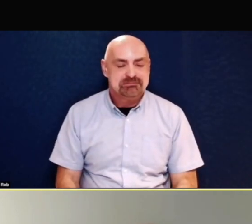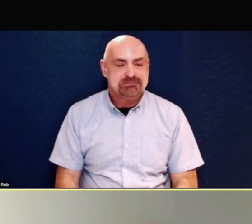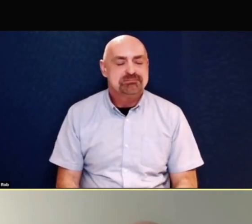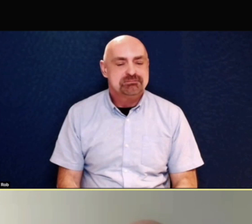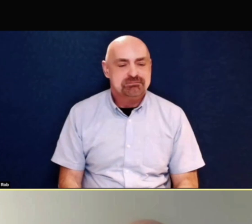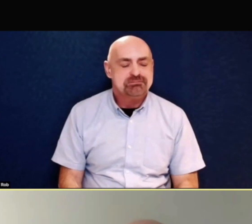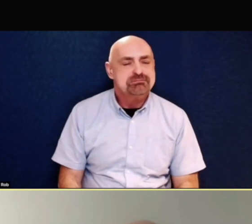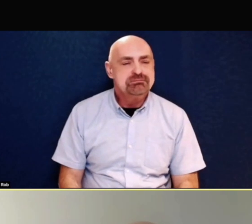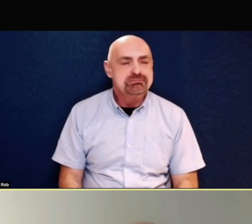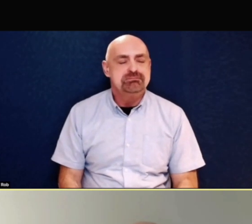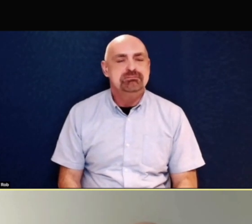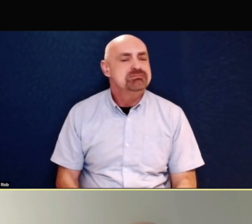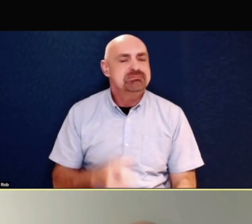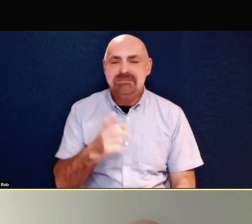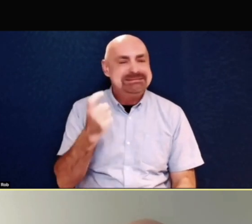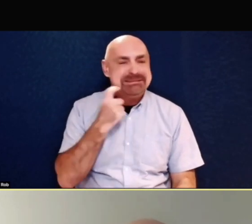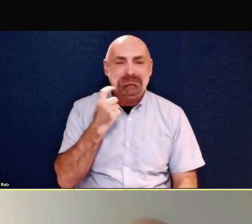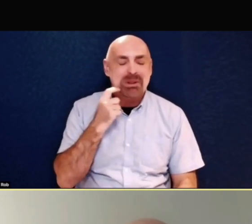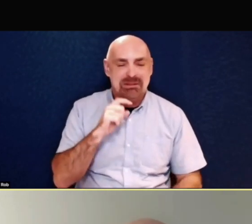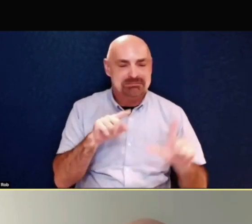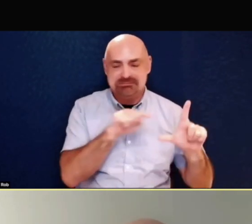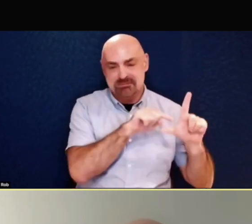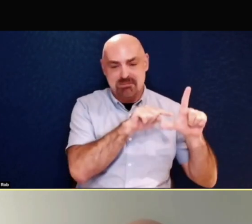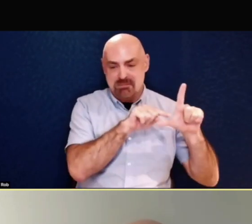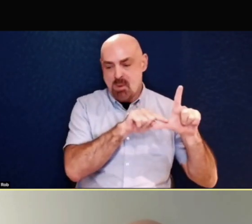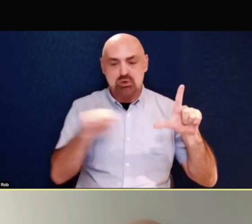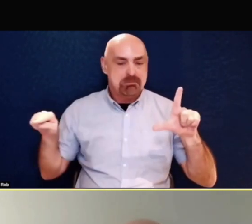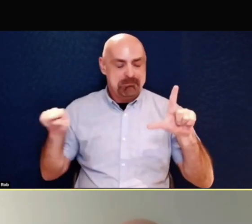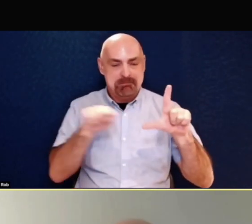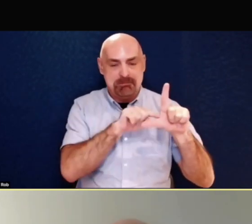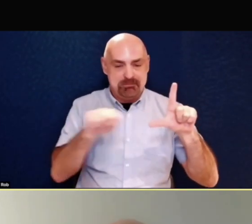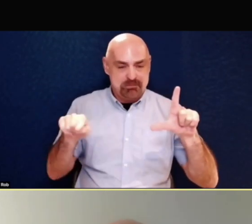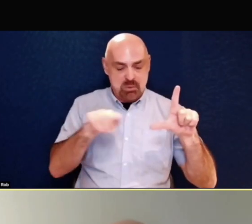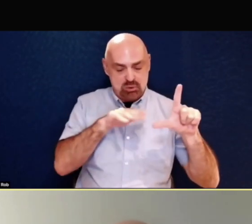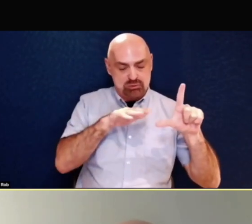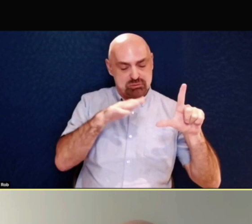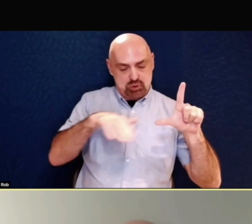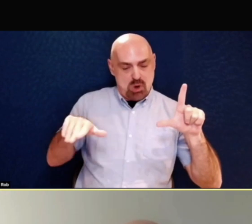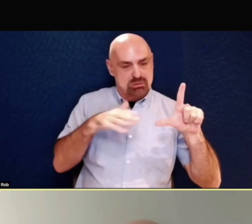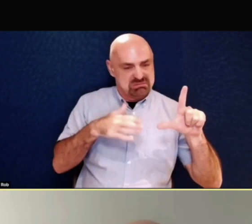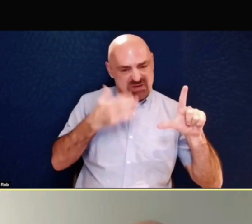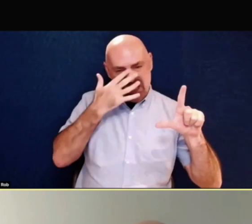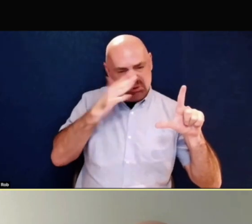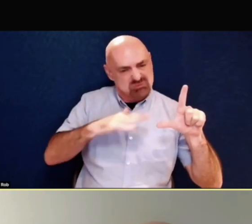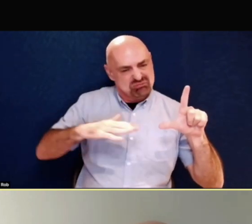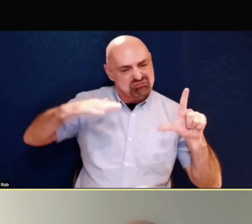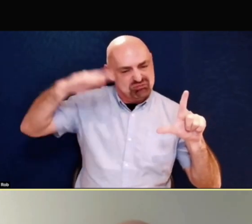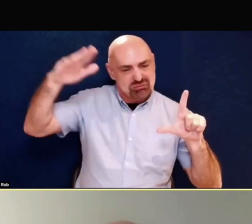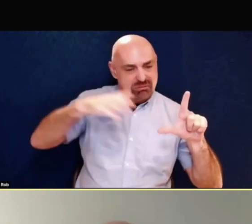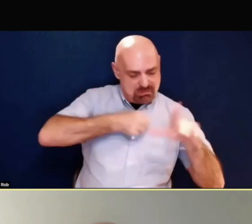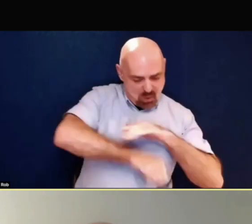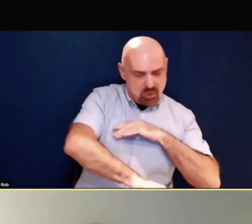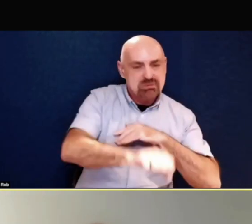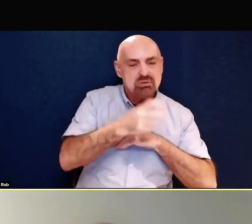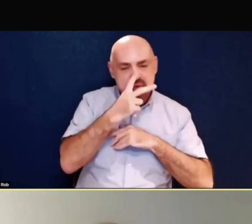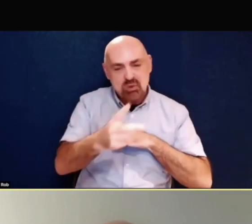is just a really simple schematic. Along the bottom, you've got a child getting older through life. So from conception through 2 years, 4